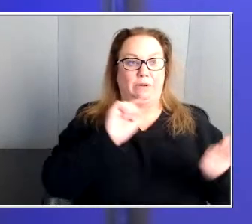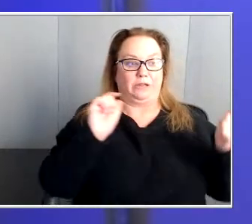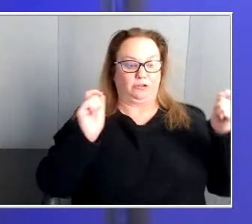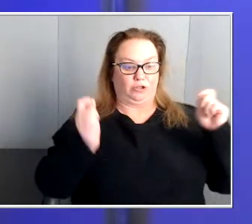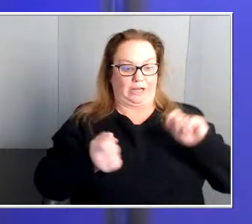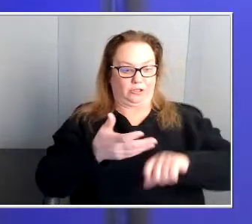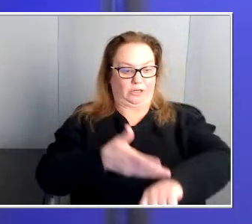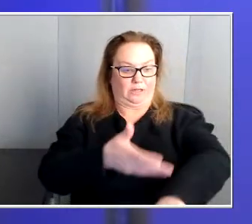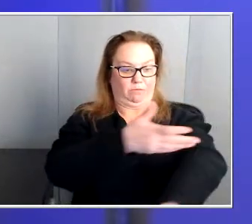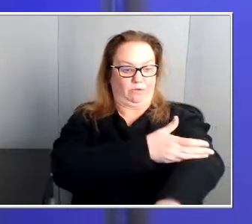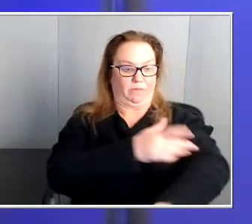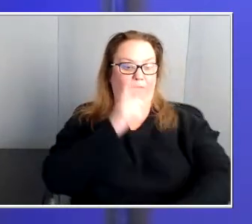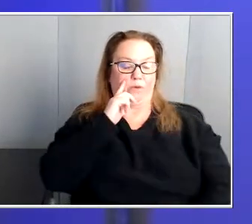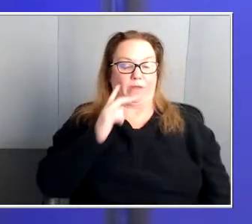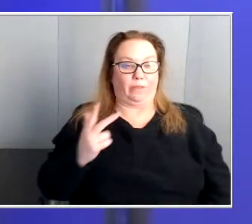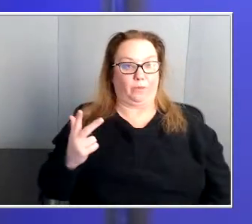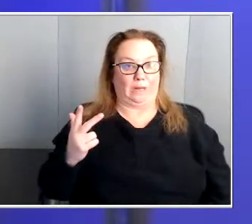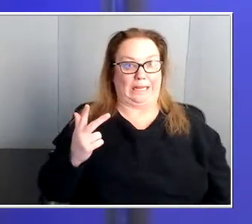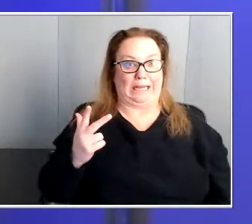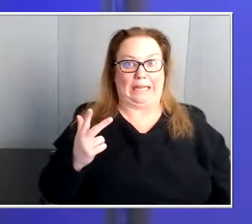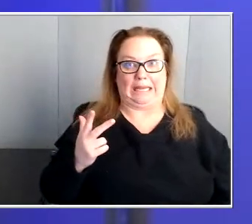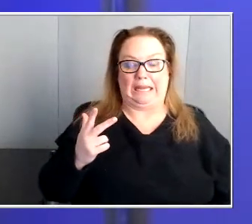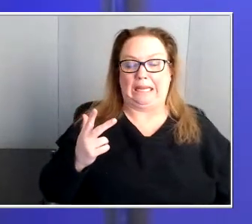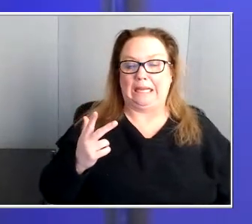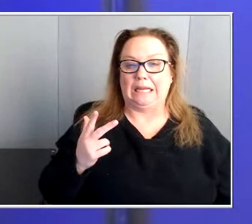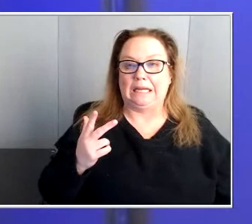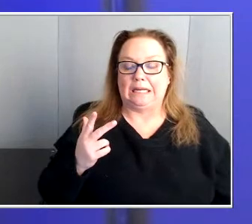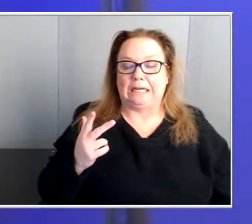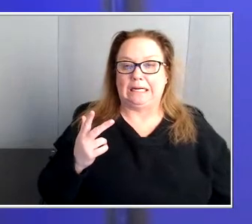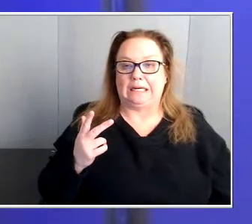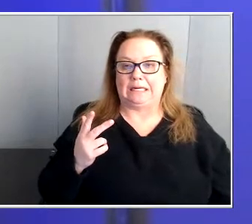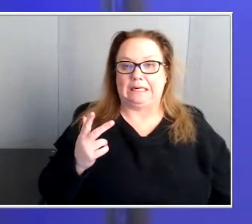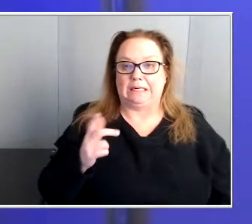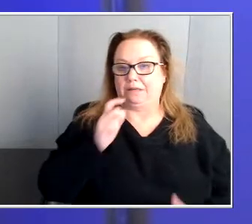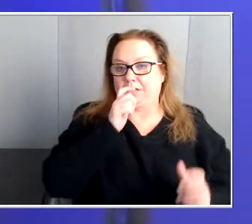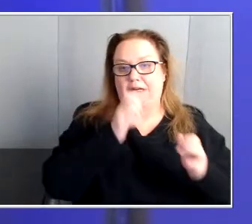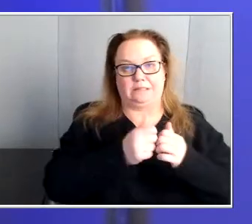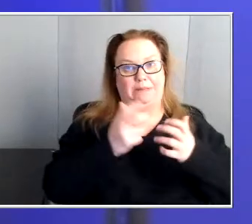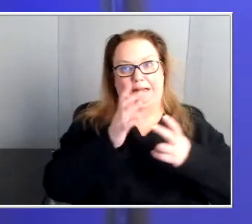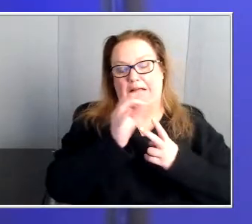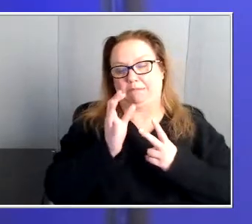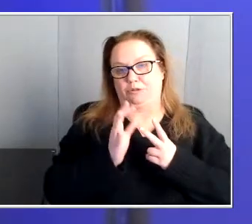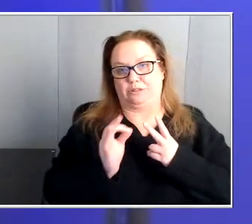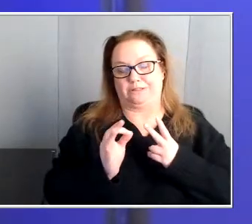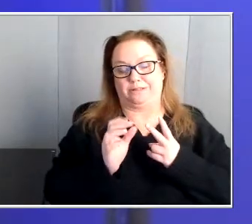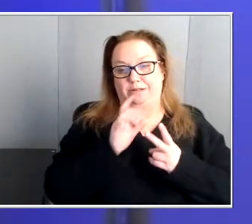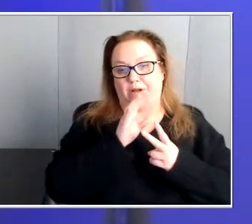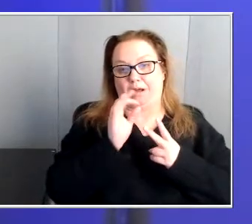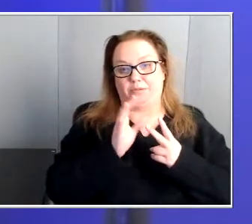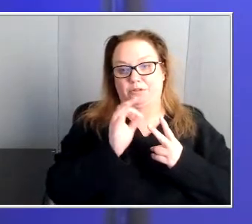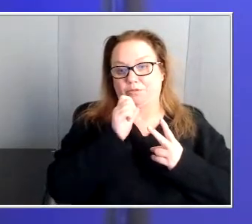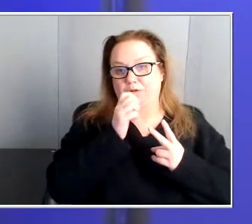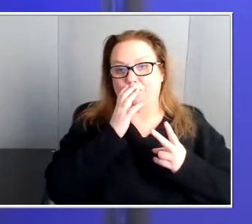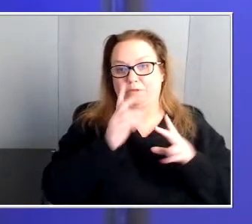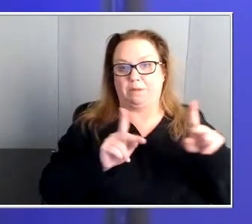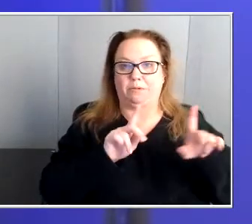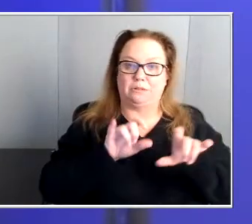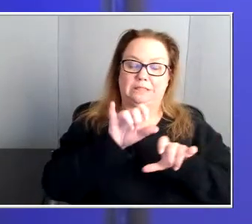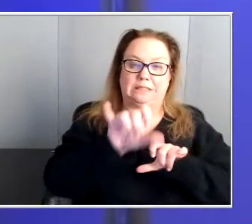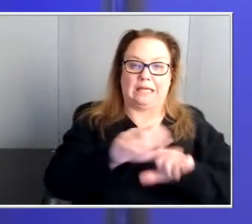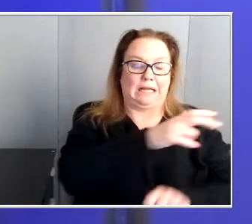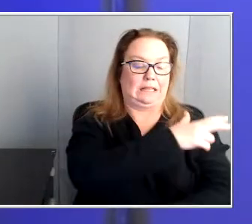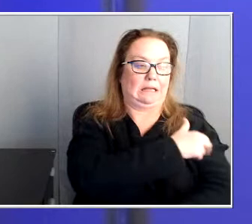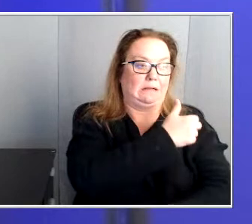3, that there were not as many options, and the options we had were not as good. People had to stay in the hospital; they couldn't get